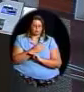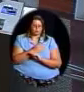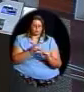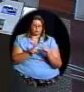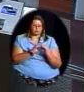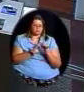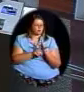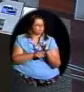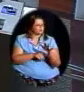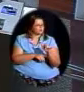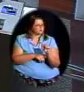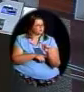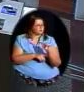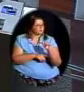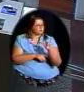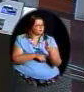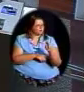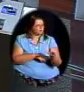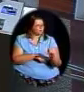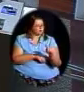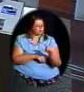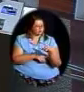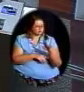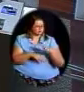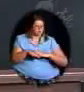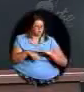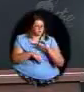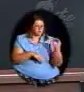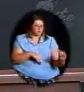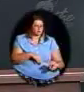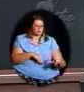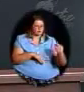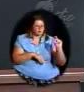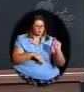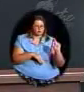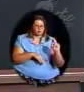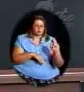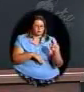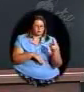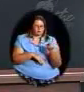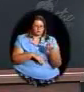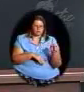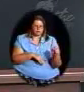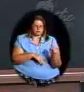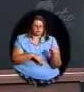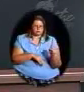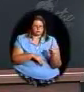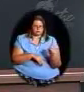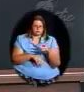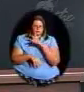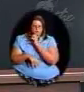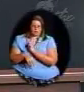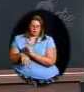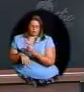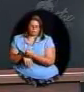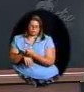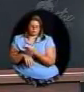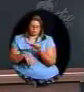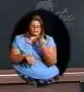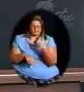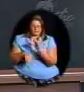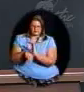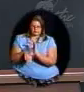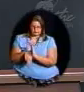new facility on the Olathe Northwest campus. That older facility, which was a former church,